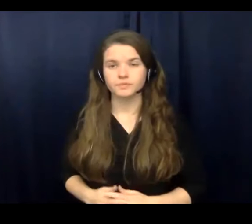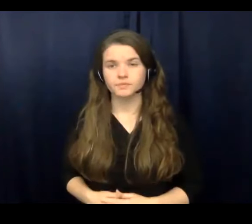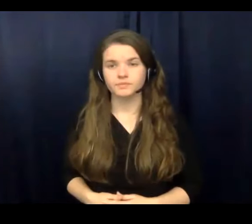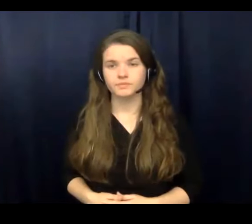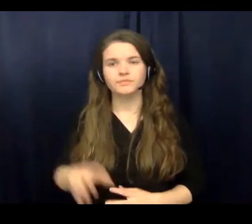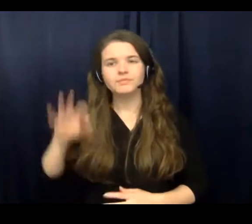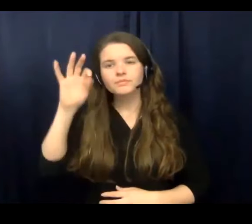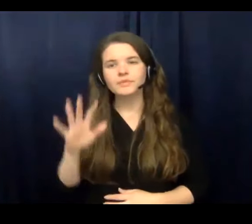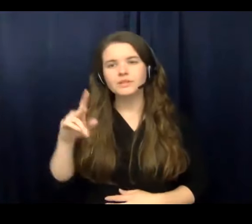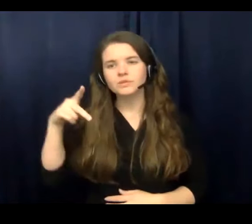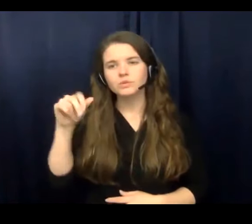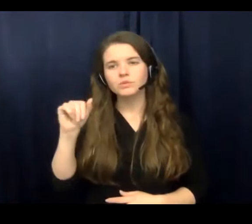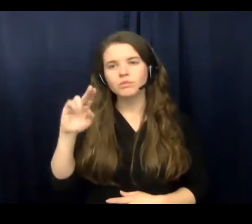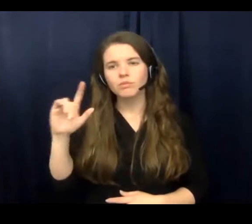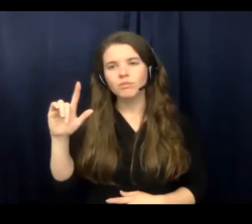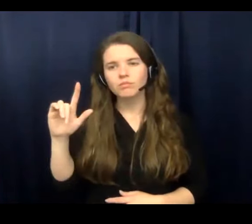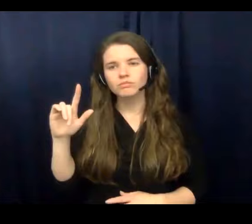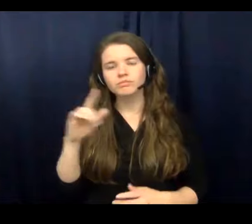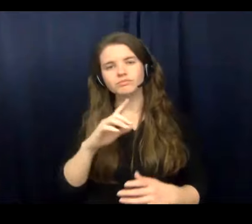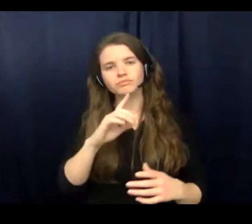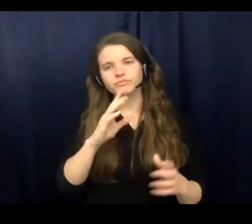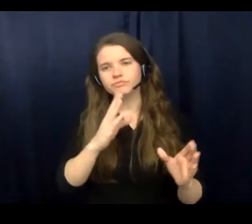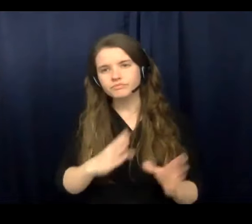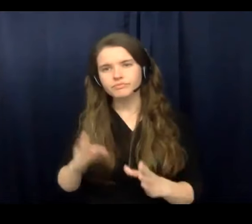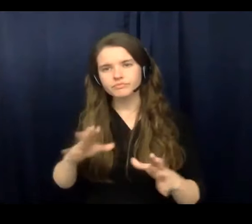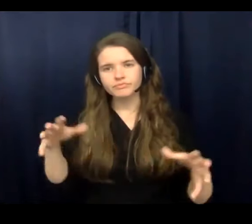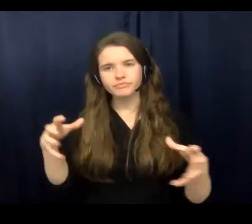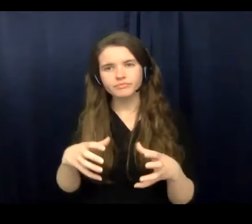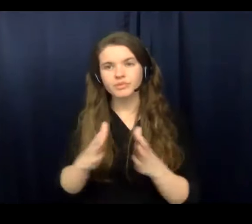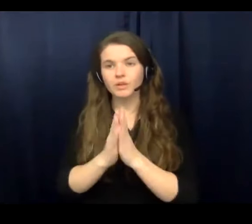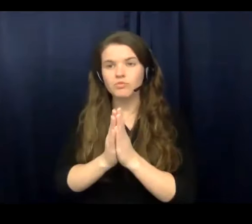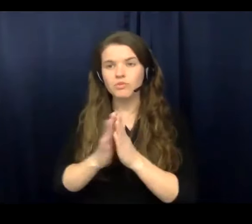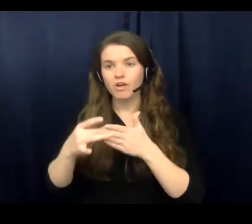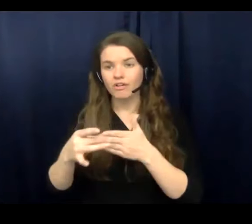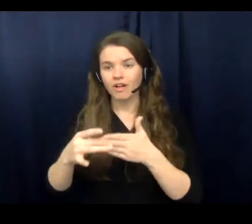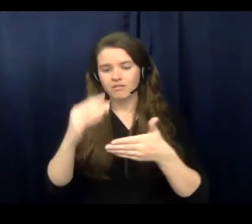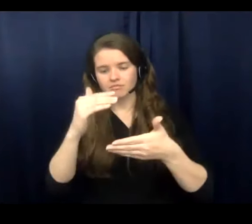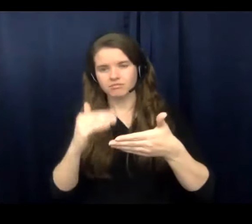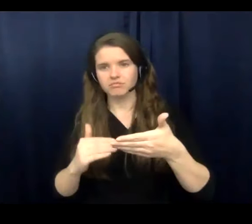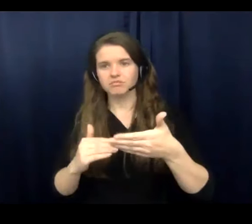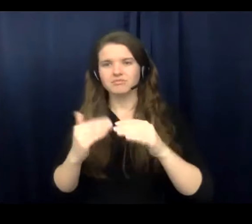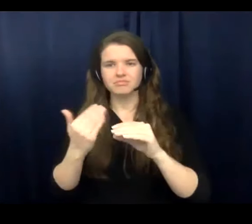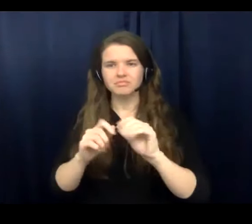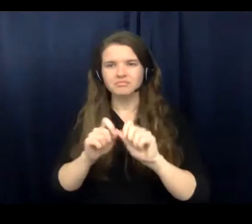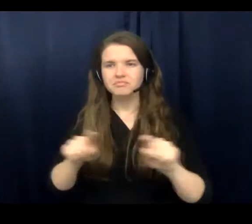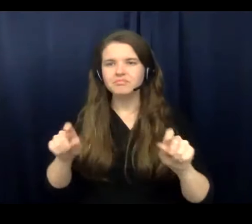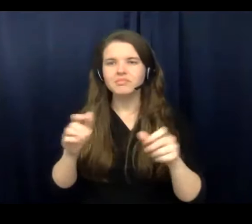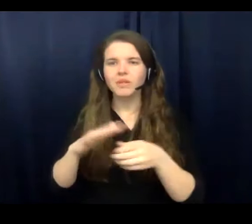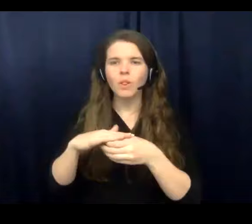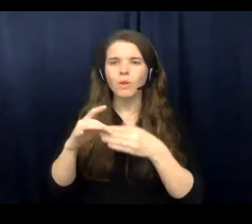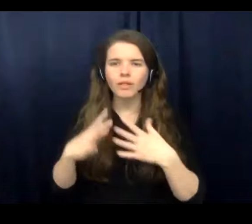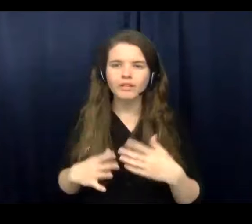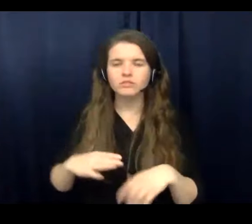Pastor Paul had compiled a prayer guide that he has sent out to a lot of the local leaders, the fire